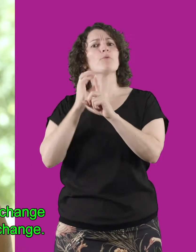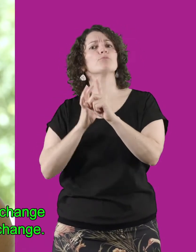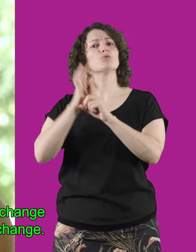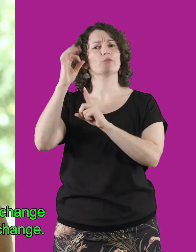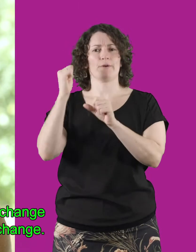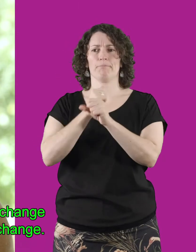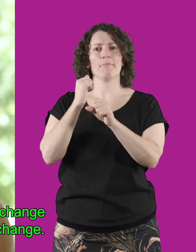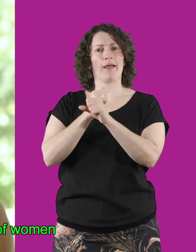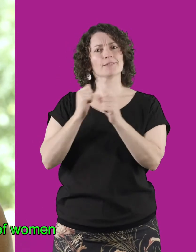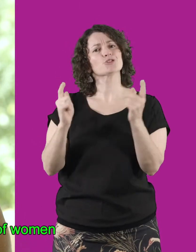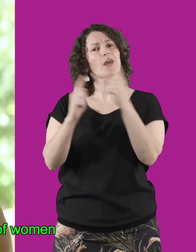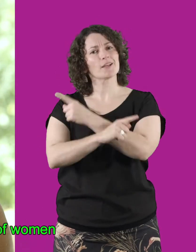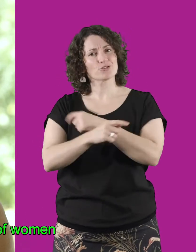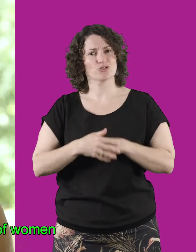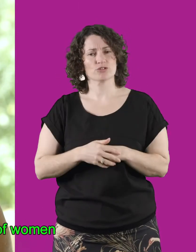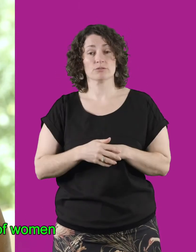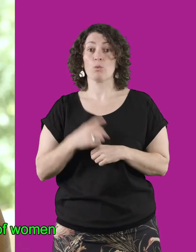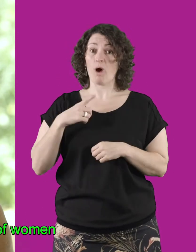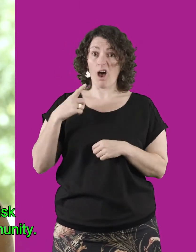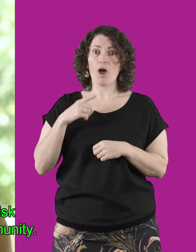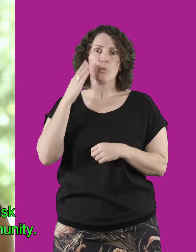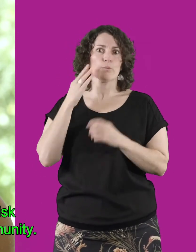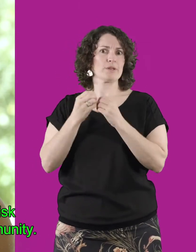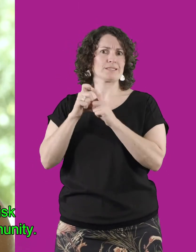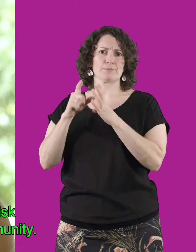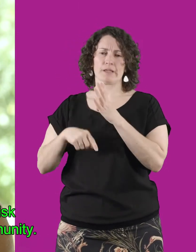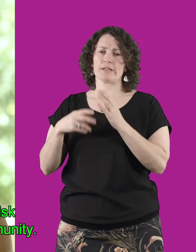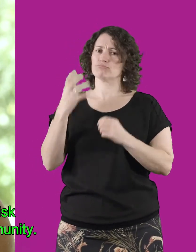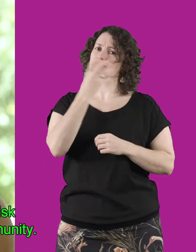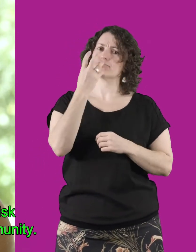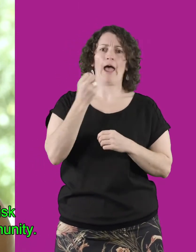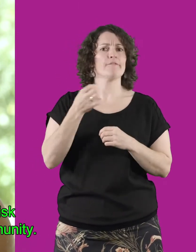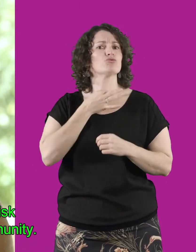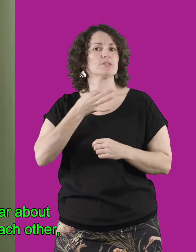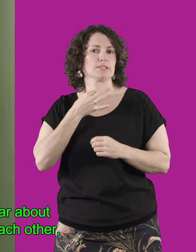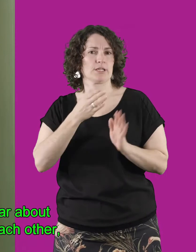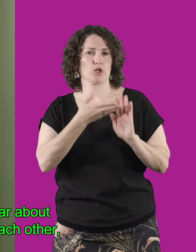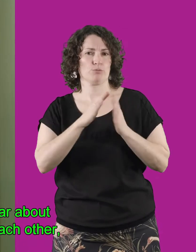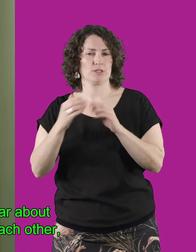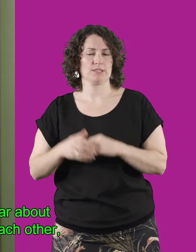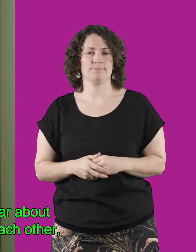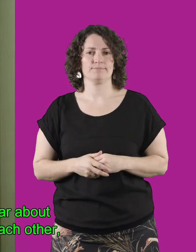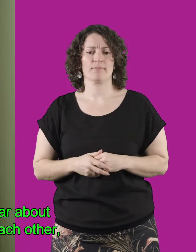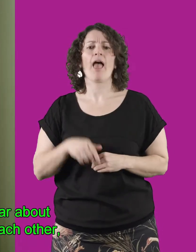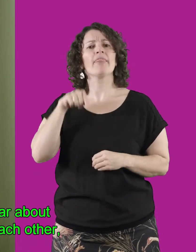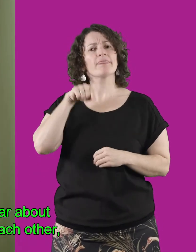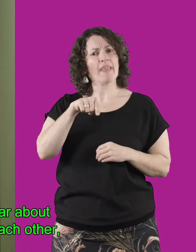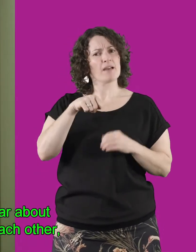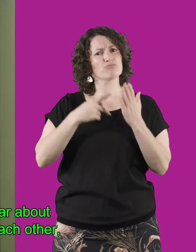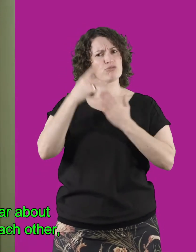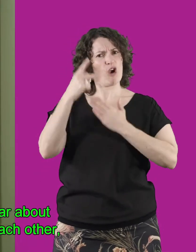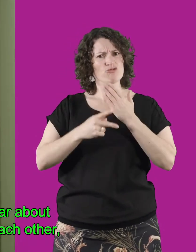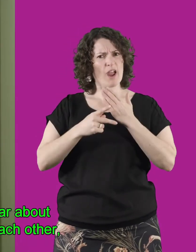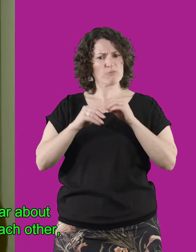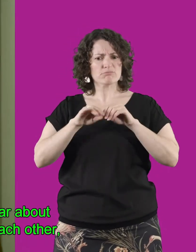for change, because they are a group of women who are at risk within the community. So the women hear about the